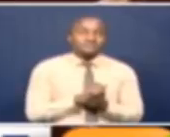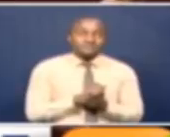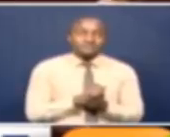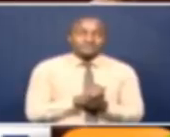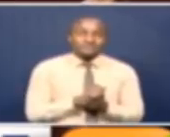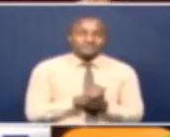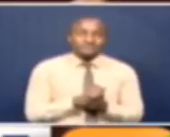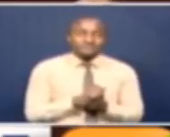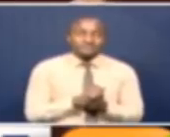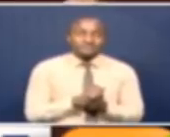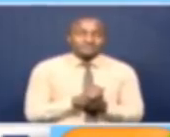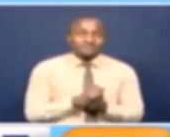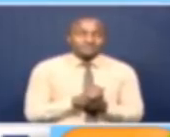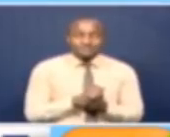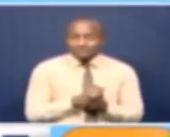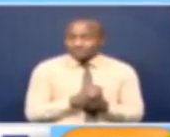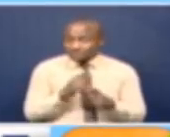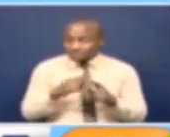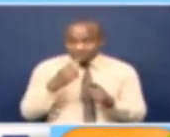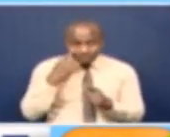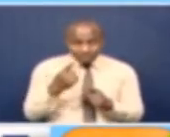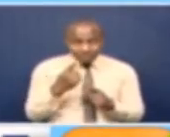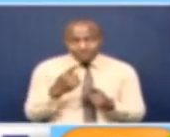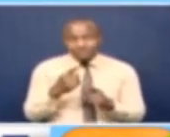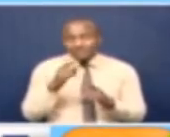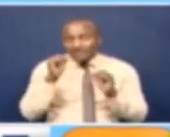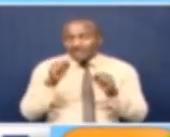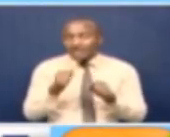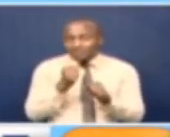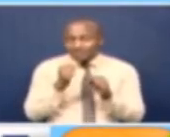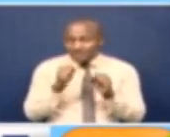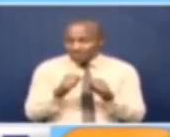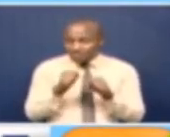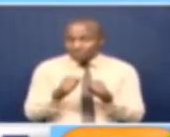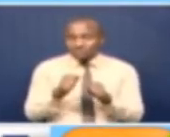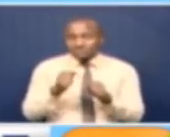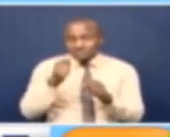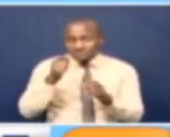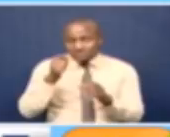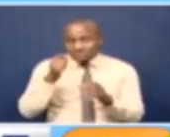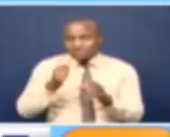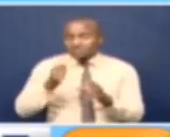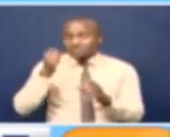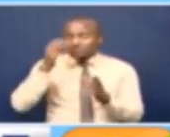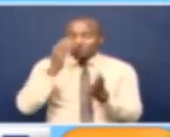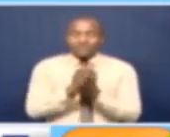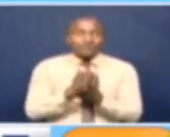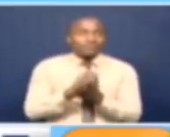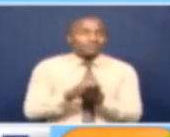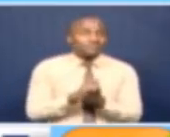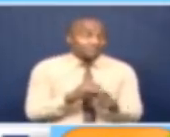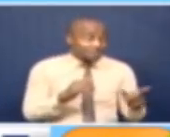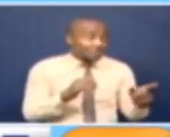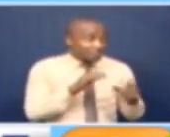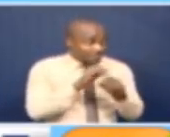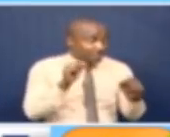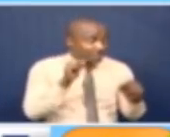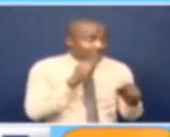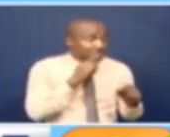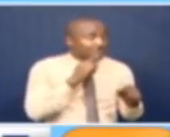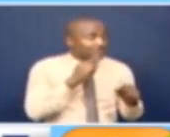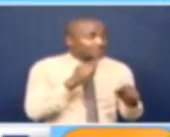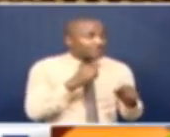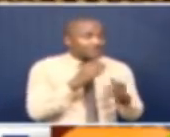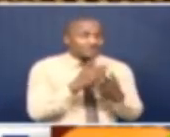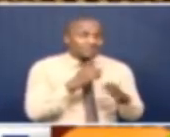in front. Let us not try and hide. What I think, because you see, I can be able to justify my arguments. All right. What I think the president said, and I also sometimes